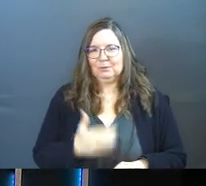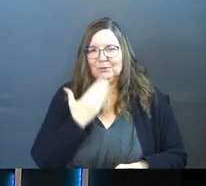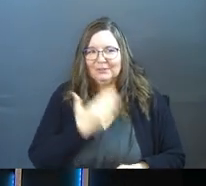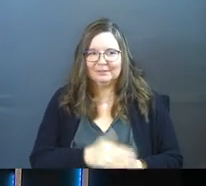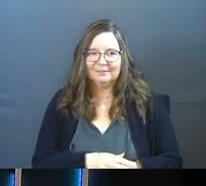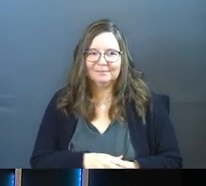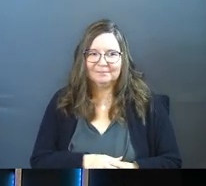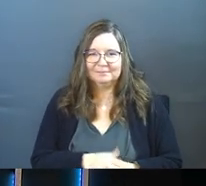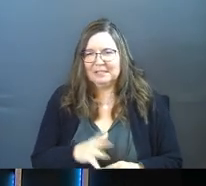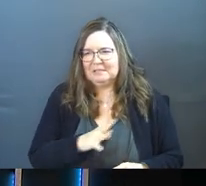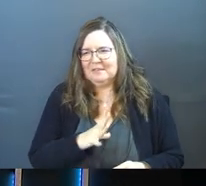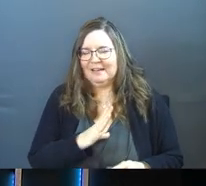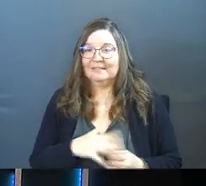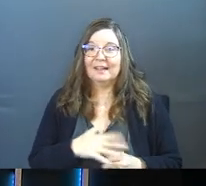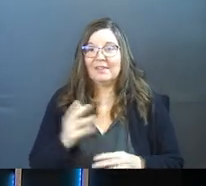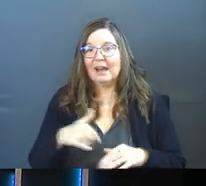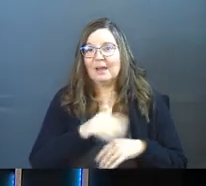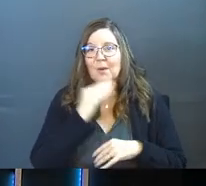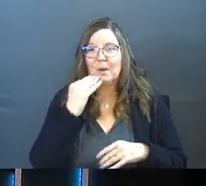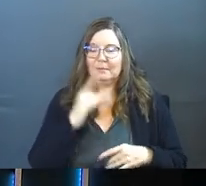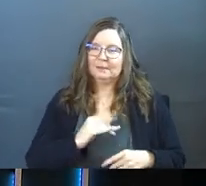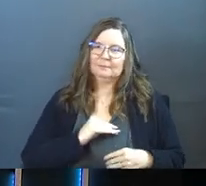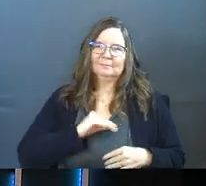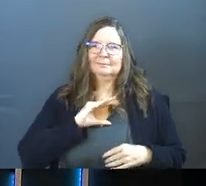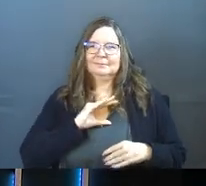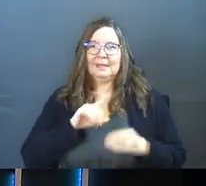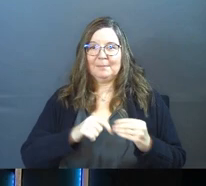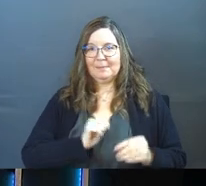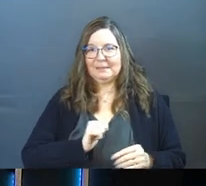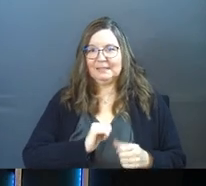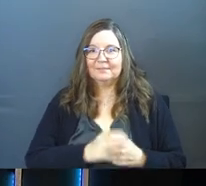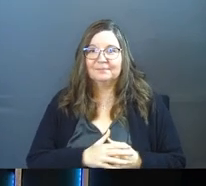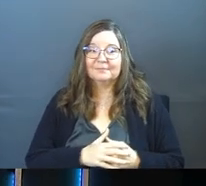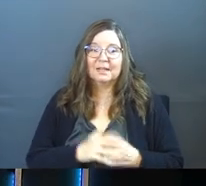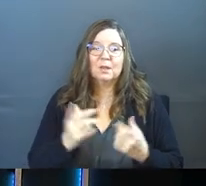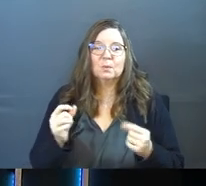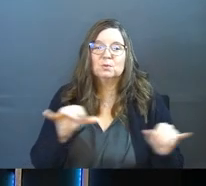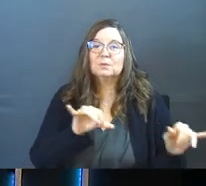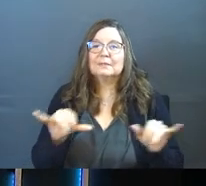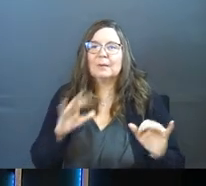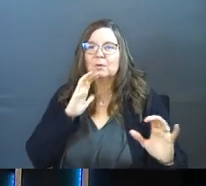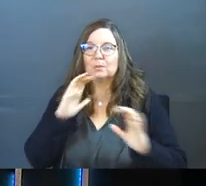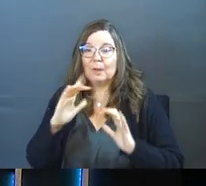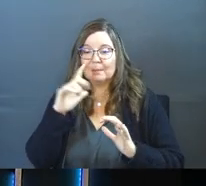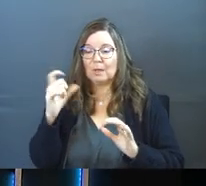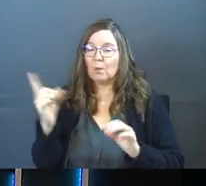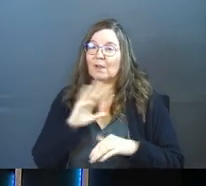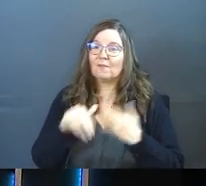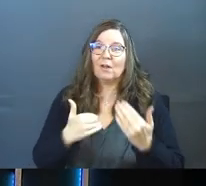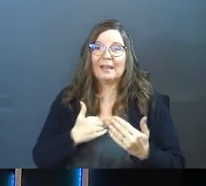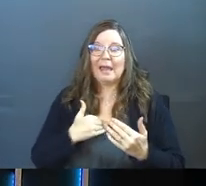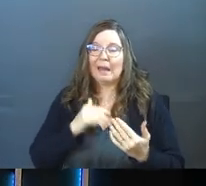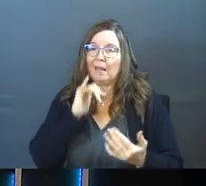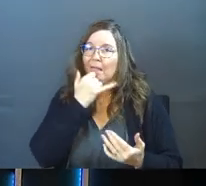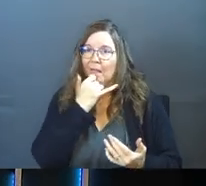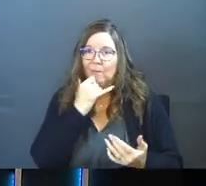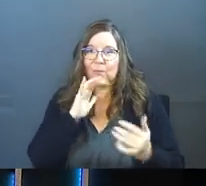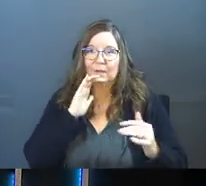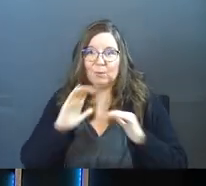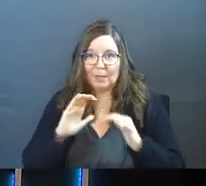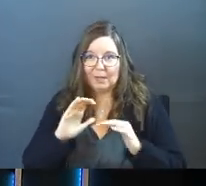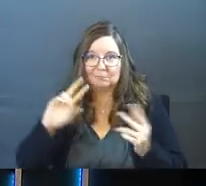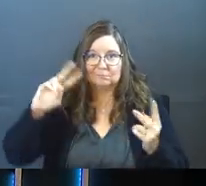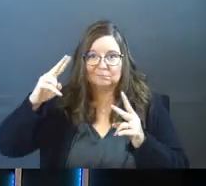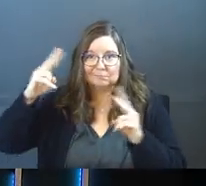good. It's fine. And I go home feeling way better about myself. And so let's do the same with communication, because we've all had missteps in